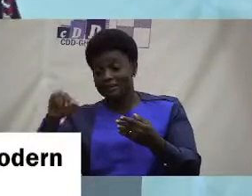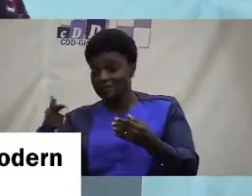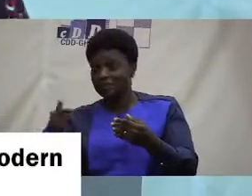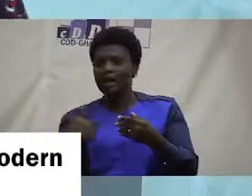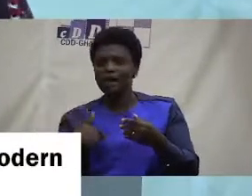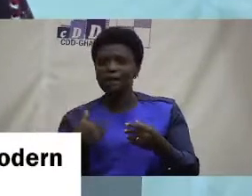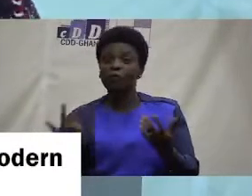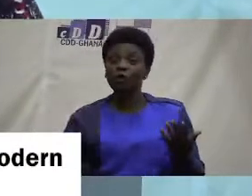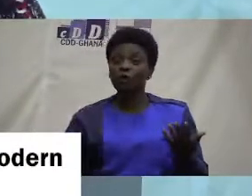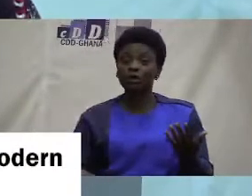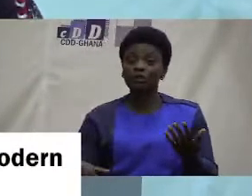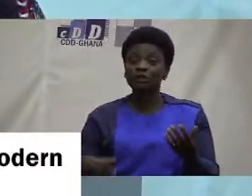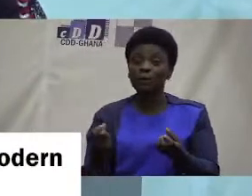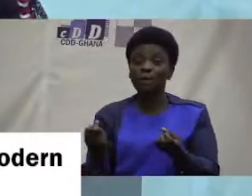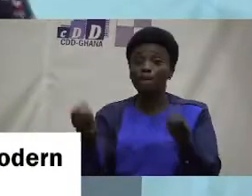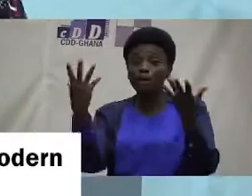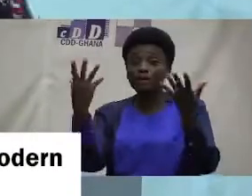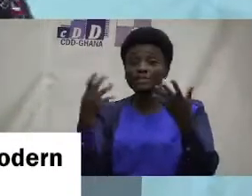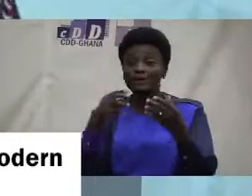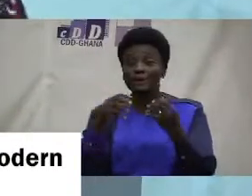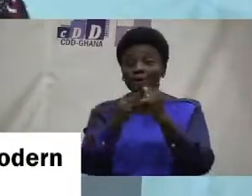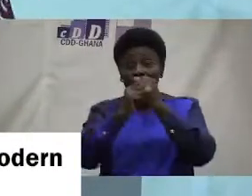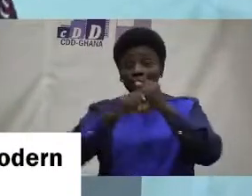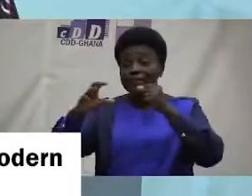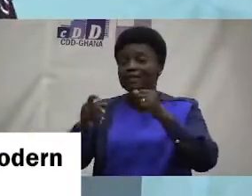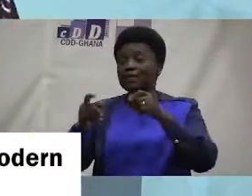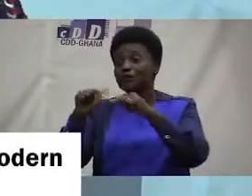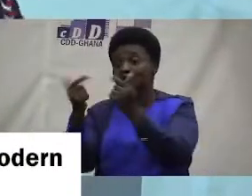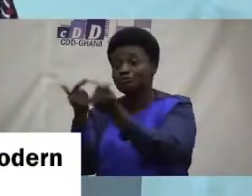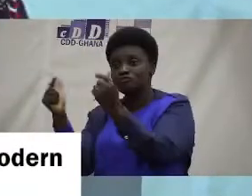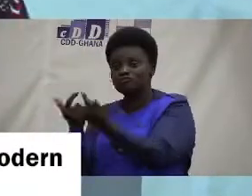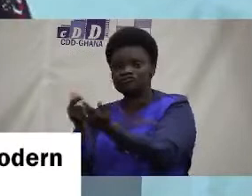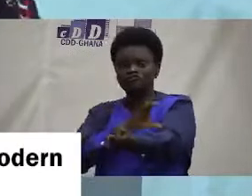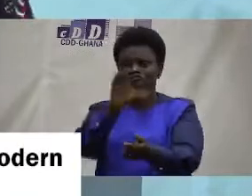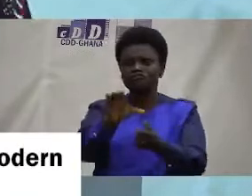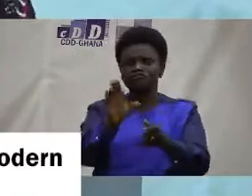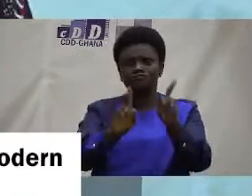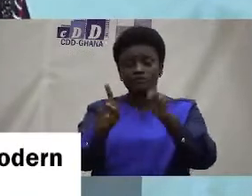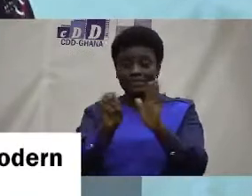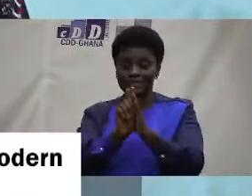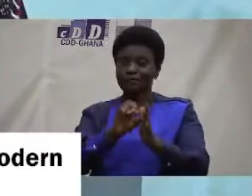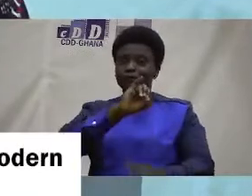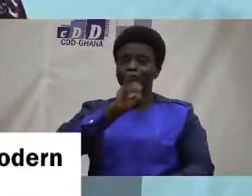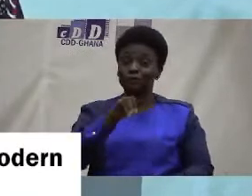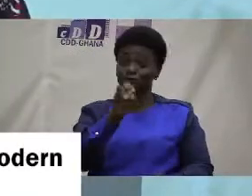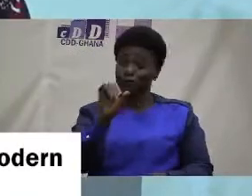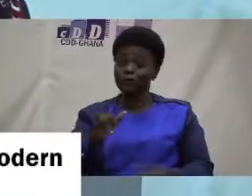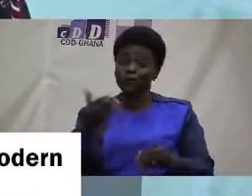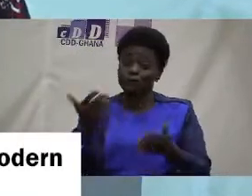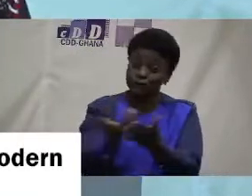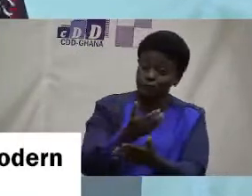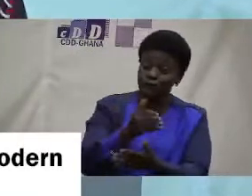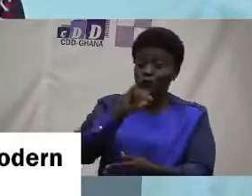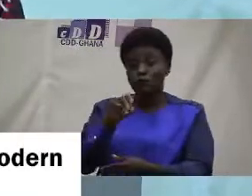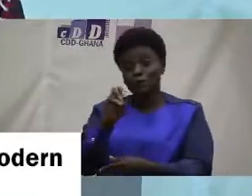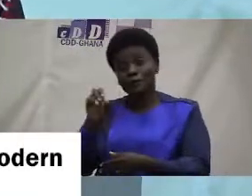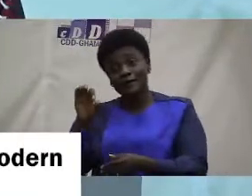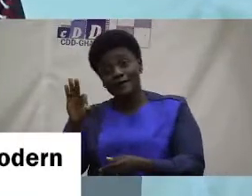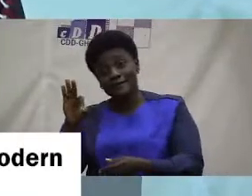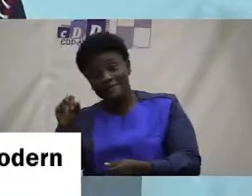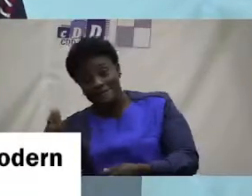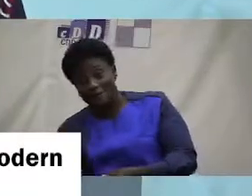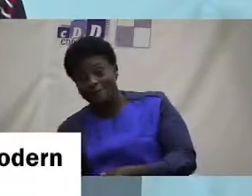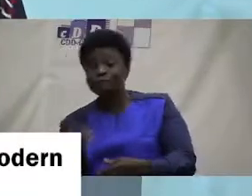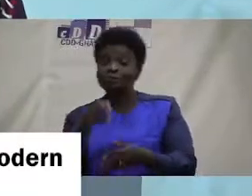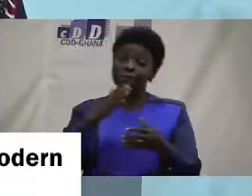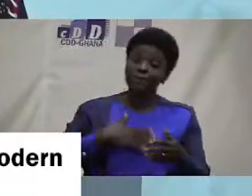Group. They have empowering people with great brands like Joy News, Joy FM. We have